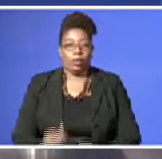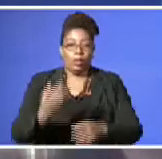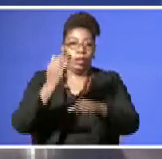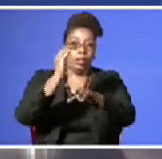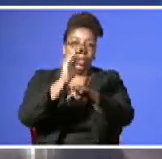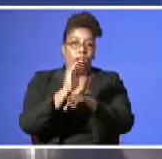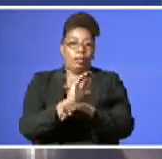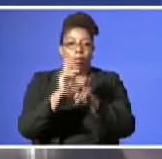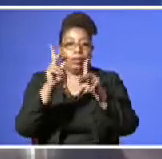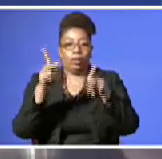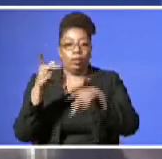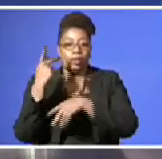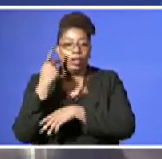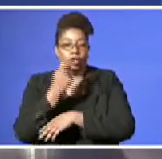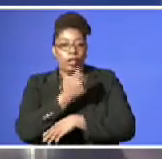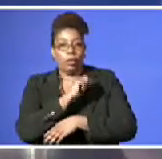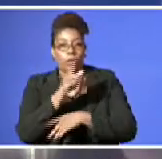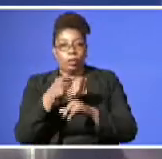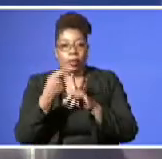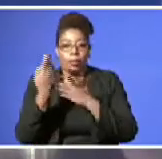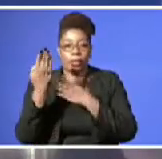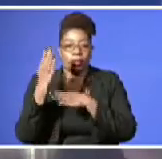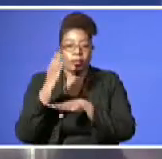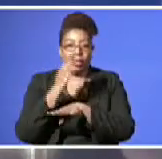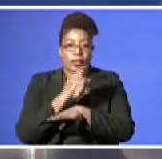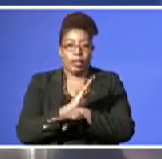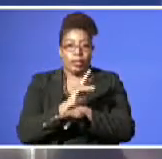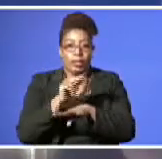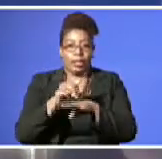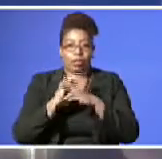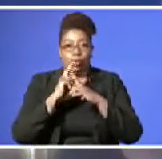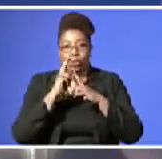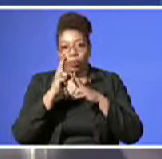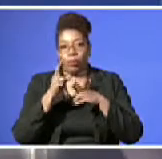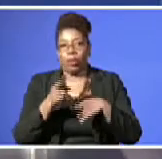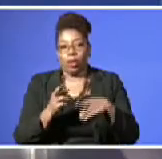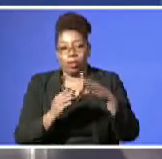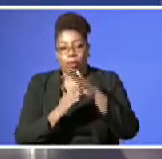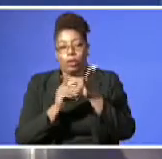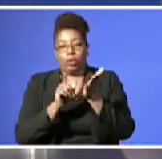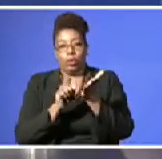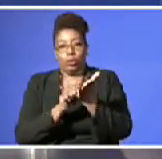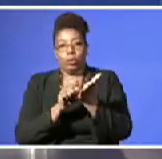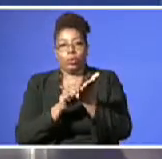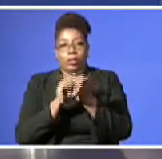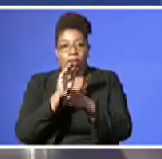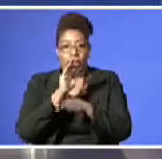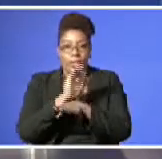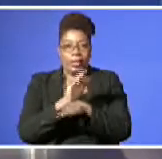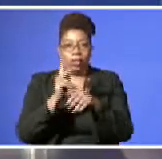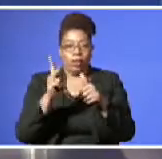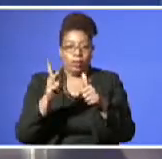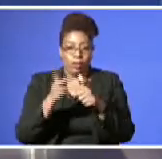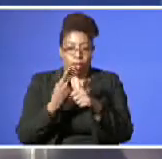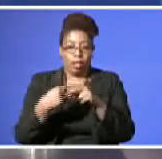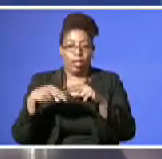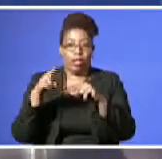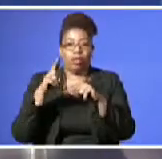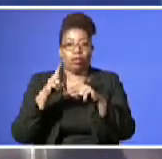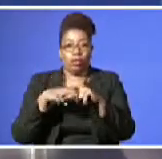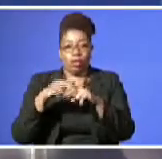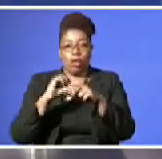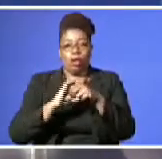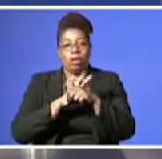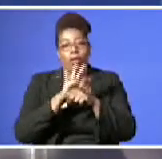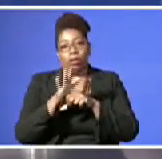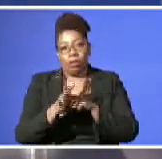Good evening again, everyone. I'm Keisha Adderley. Welcome to the Bahamas Tonight, the National Report. Topping news this evening, the second wave of COVID-19